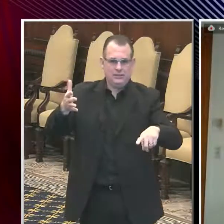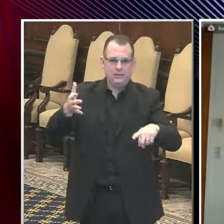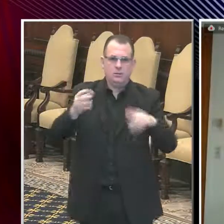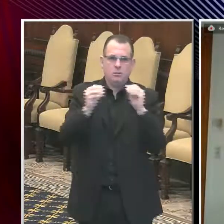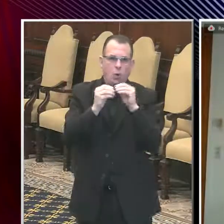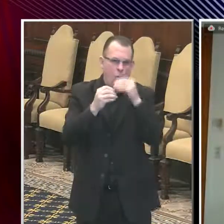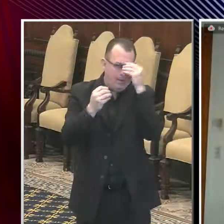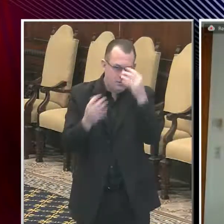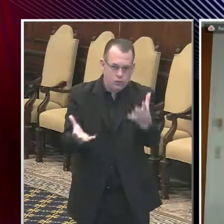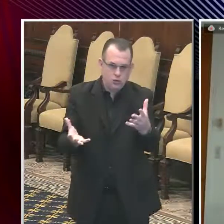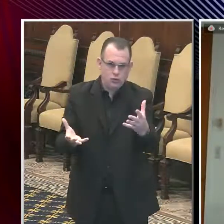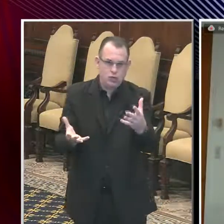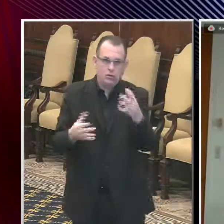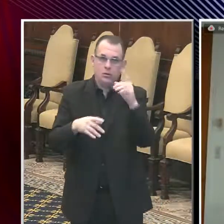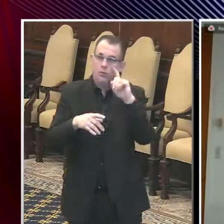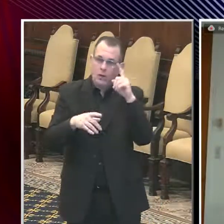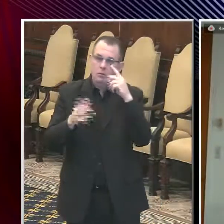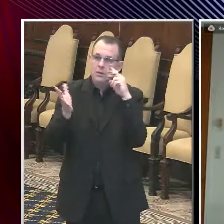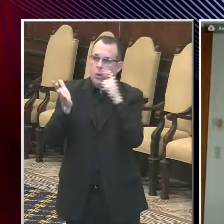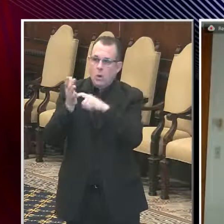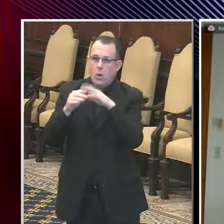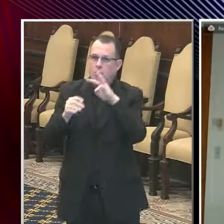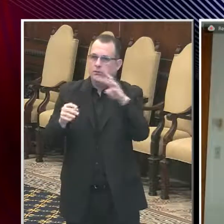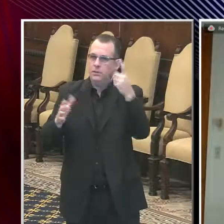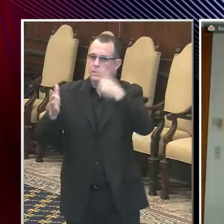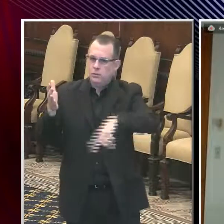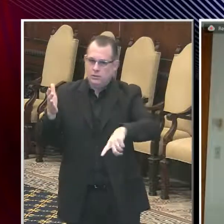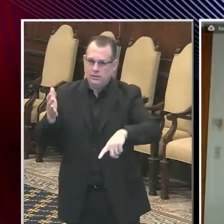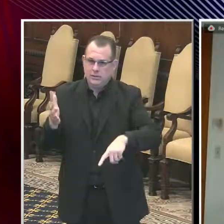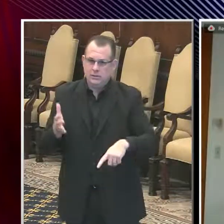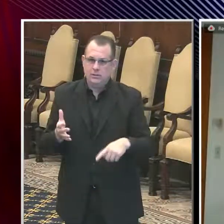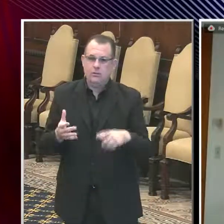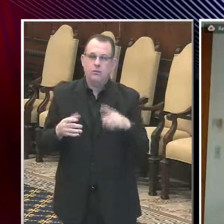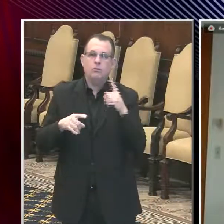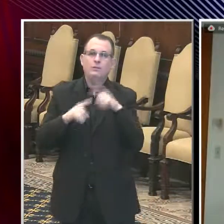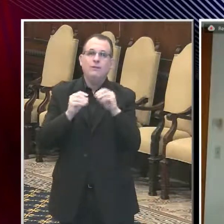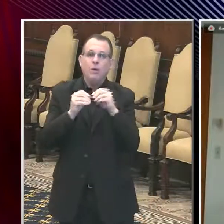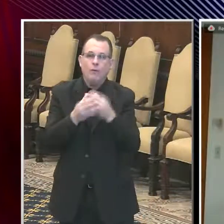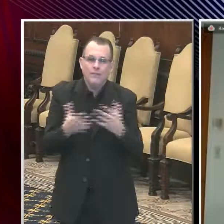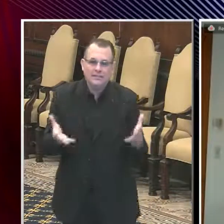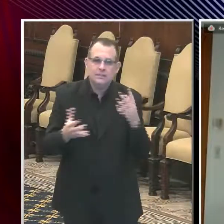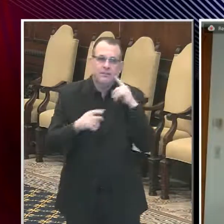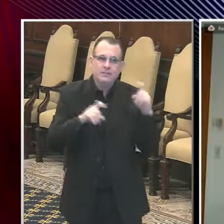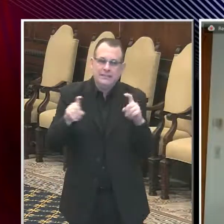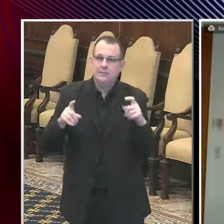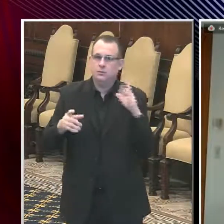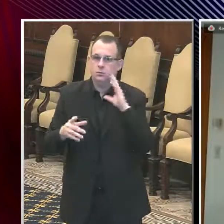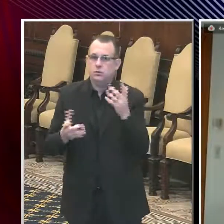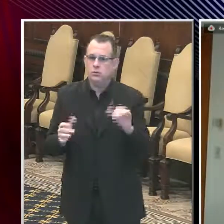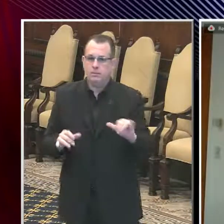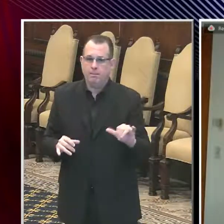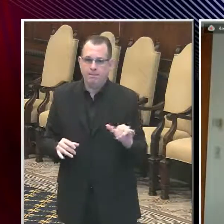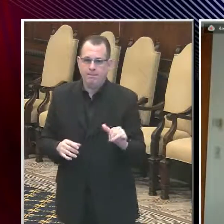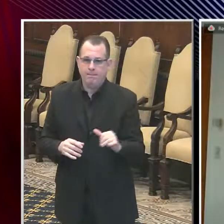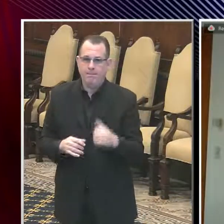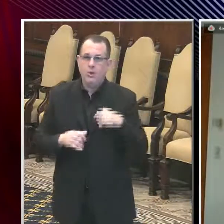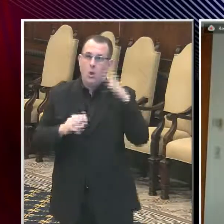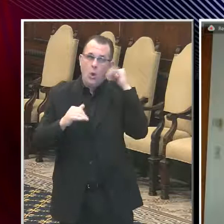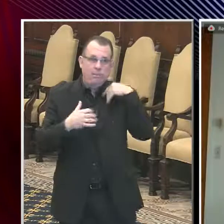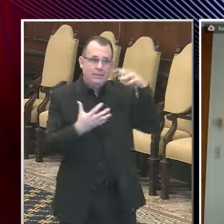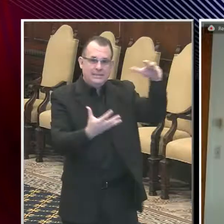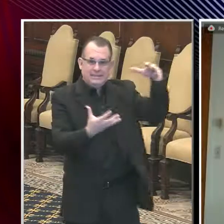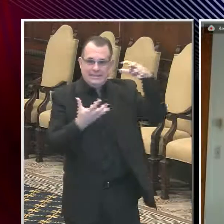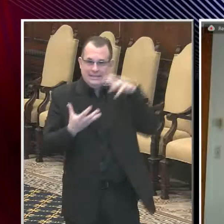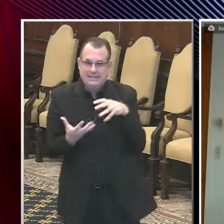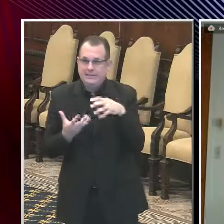website. And if we can have more testing materials available to us, more laboratory capacity available to us, at some point we'll expand the criteria